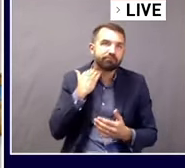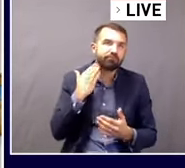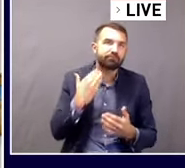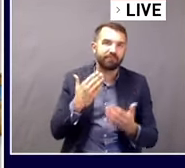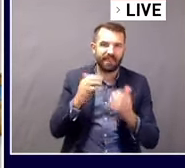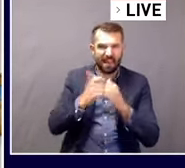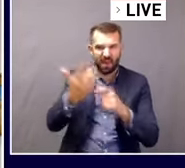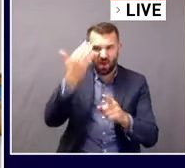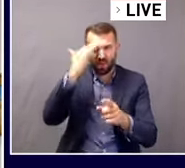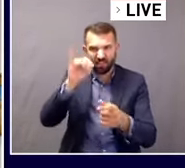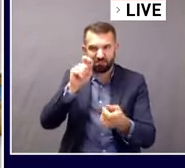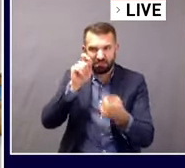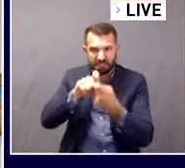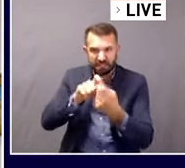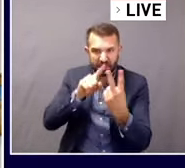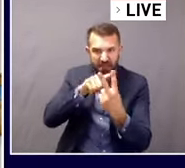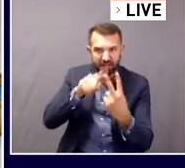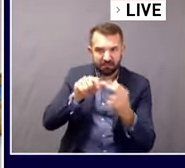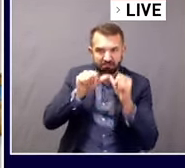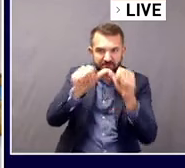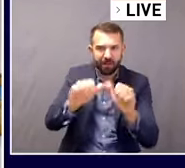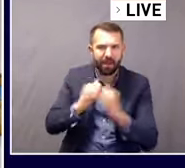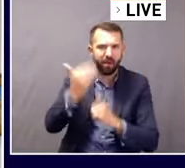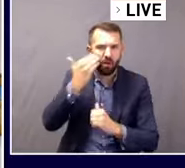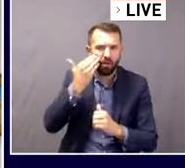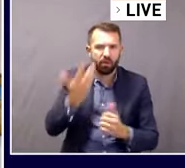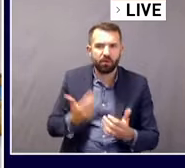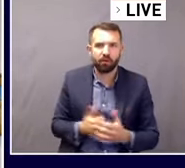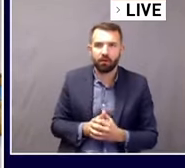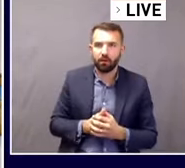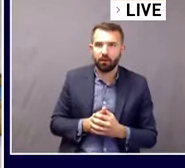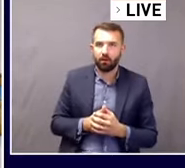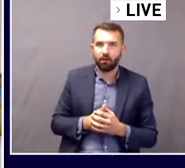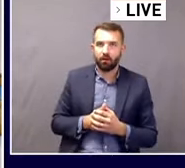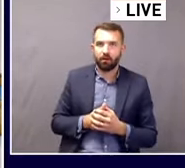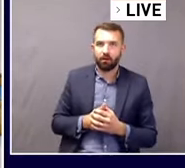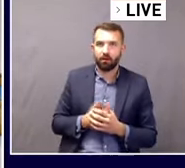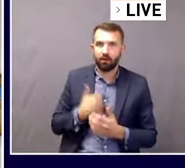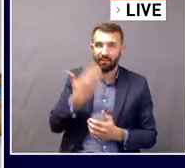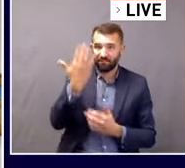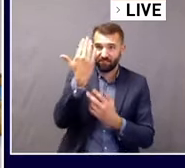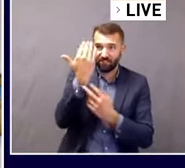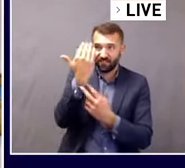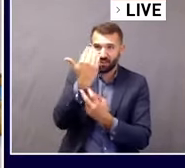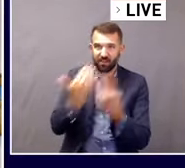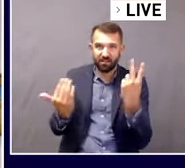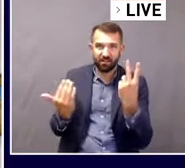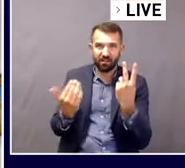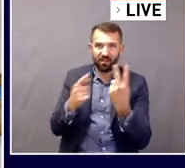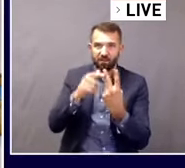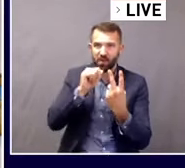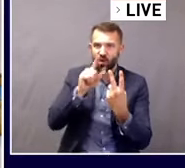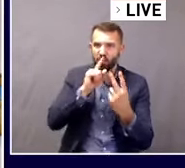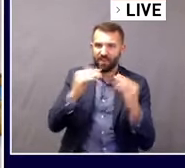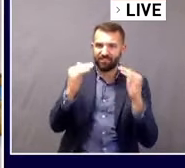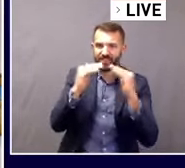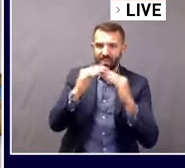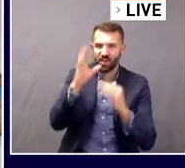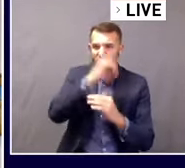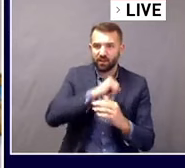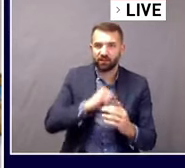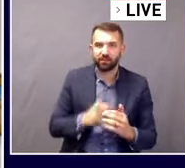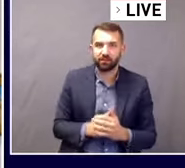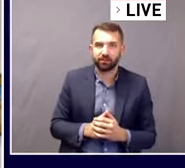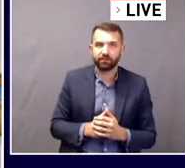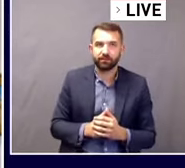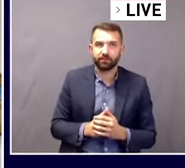steady throughout the time. I don't know that assumption is fair or accurate to make. Cases come in, they